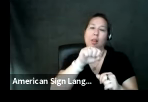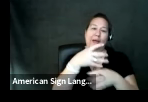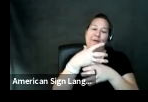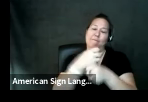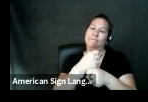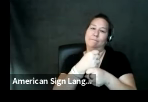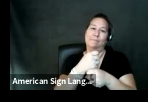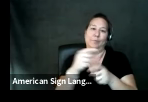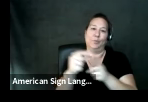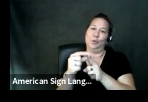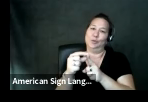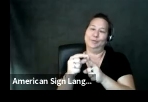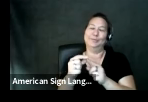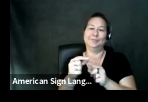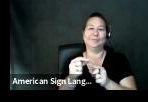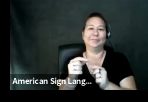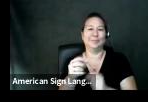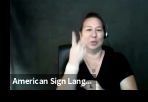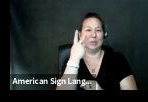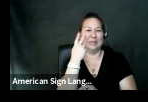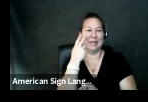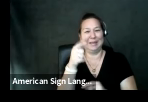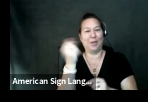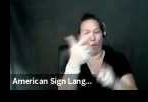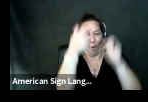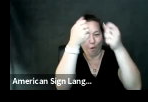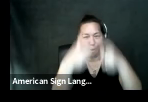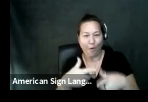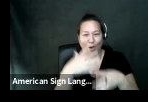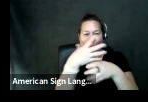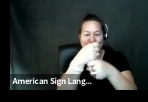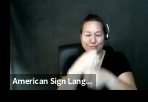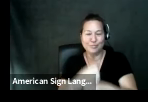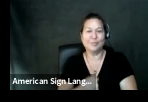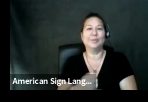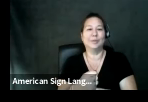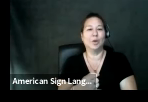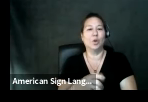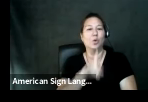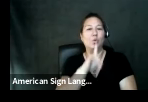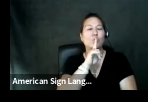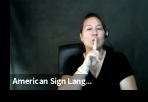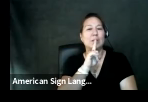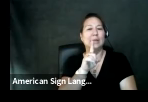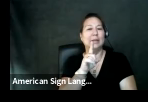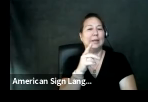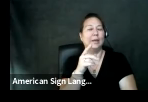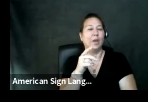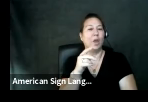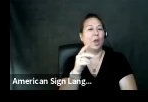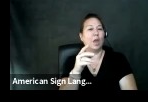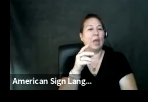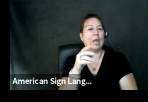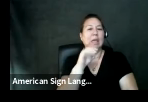our department. So you can see they're all abbreviated. The takeaway I'd like for us to take away from this slide is